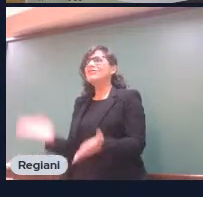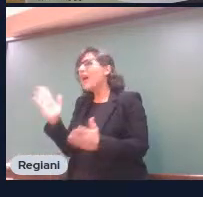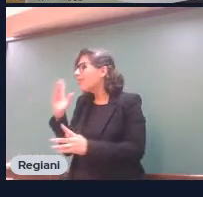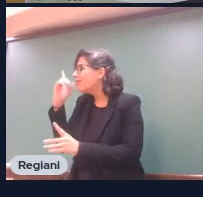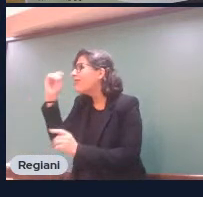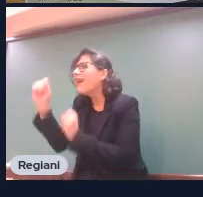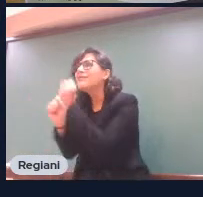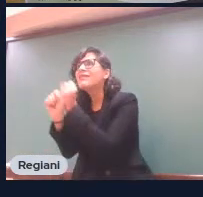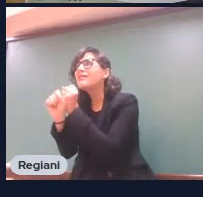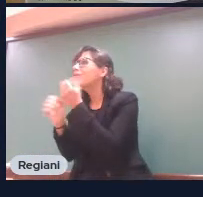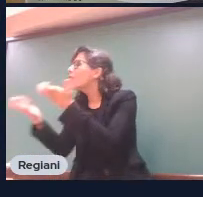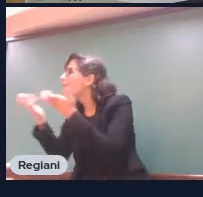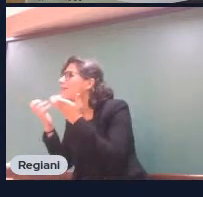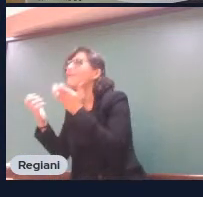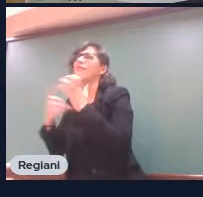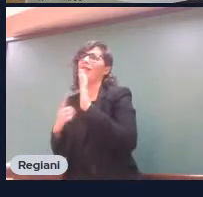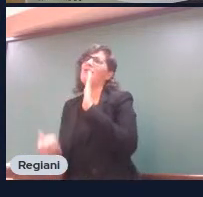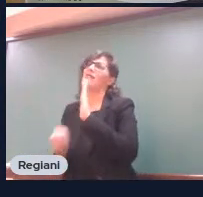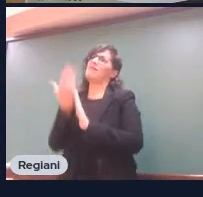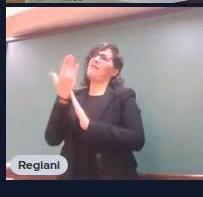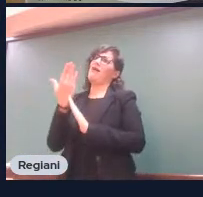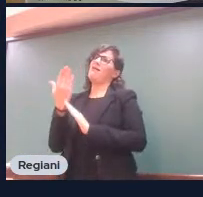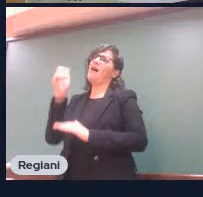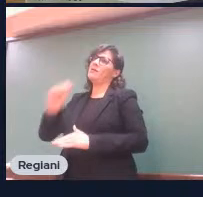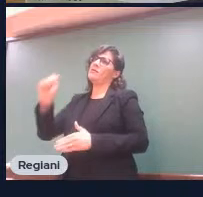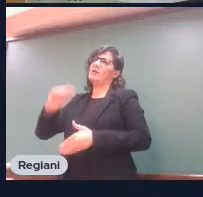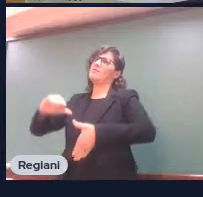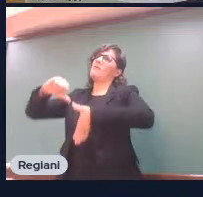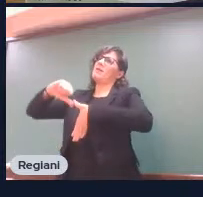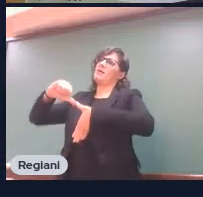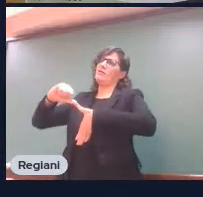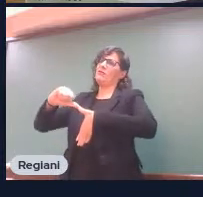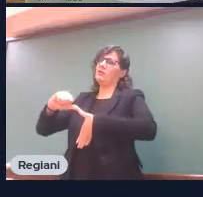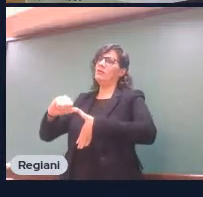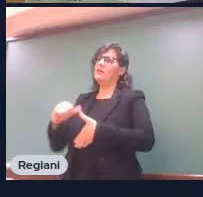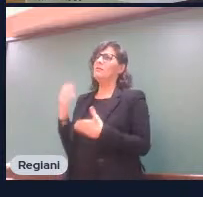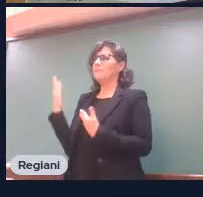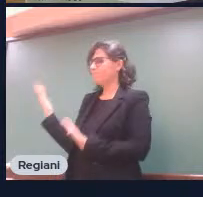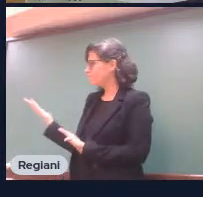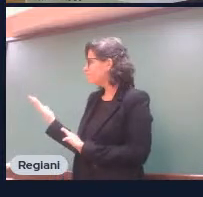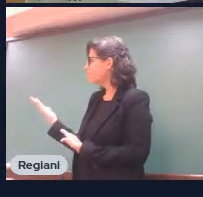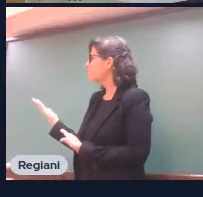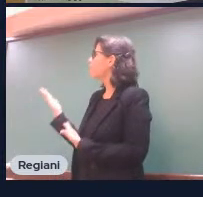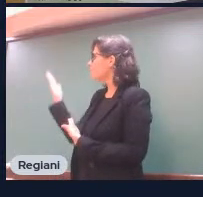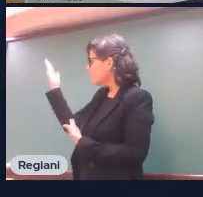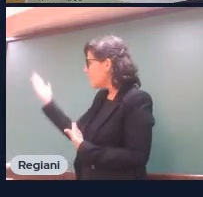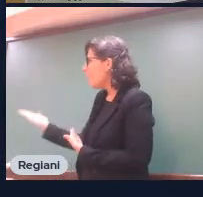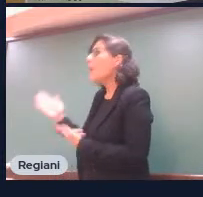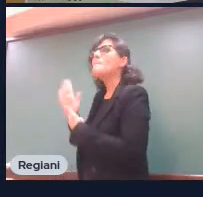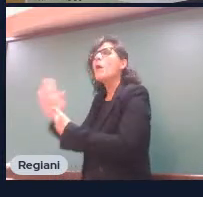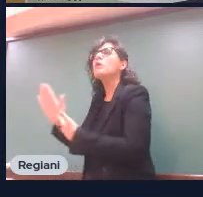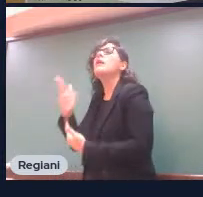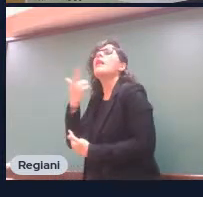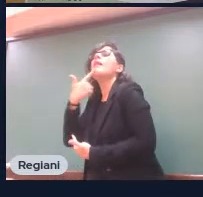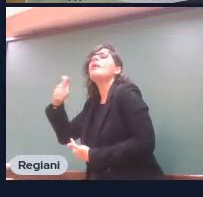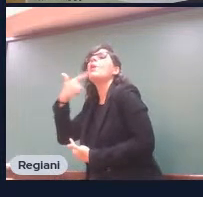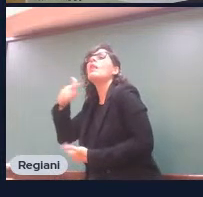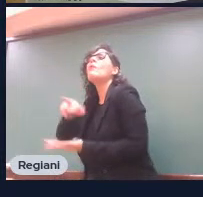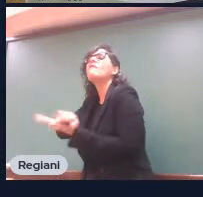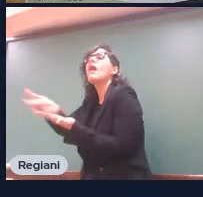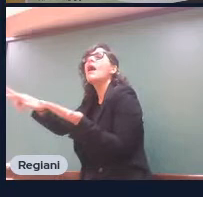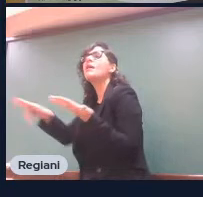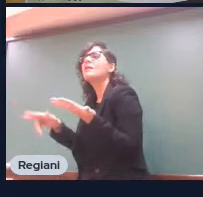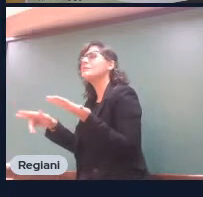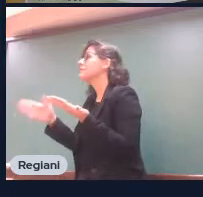you will find lots of graphs. I like graphs. This is one of them. And it shows you that while English, French, Spanish, Dutch, so big